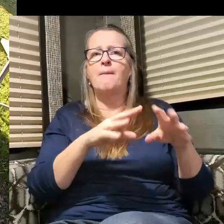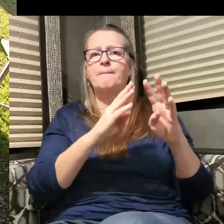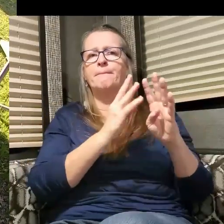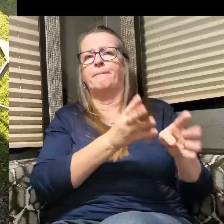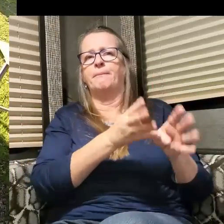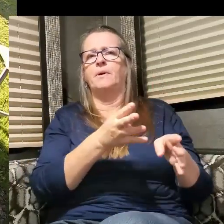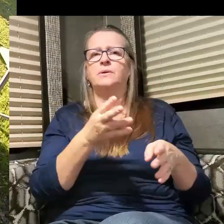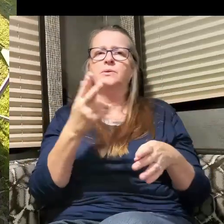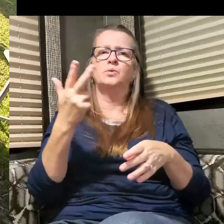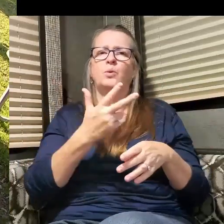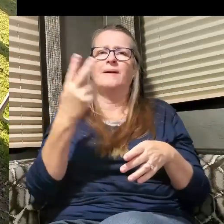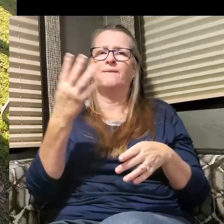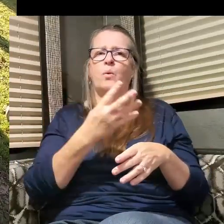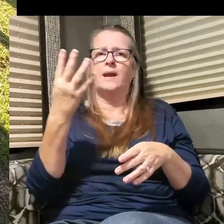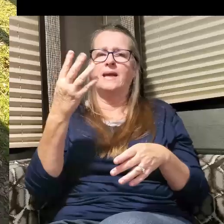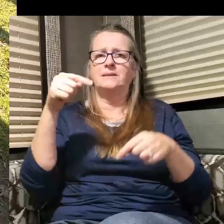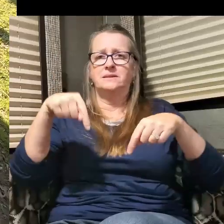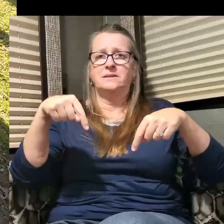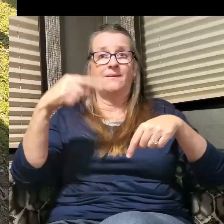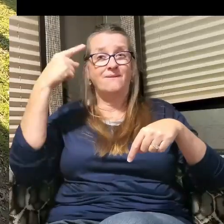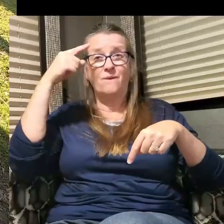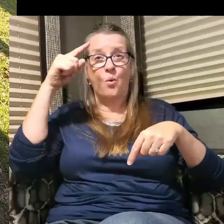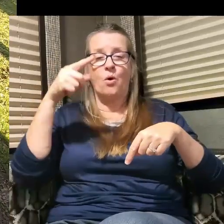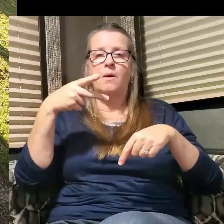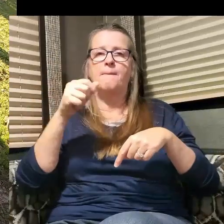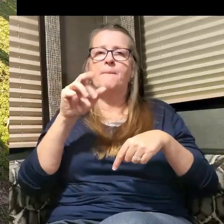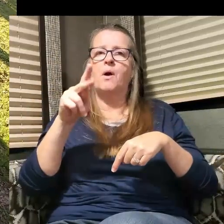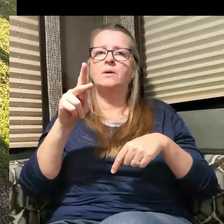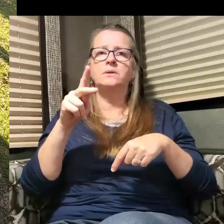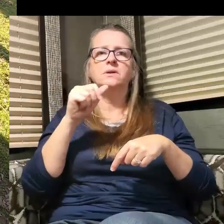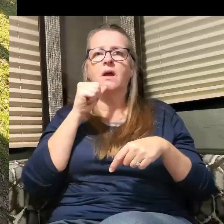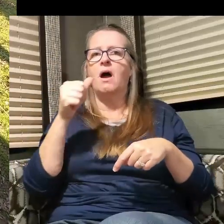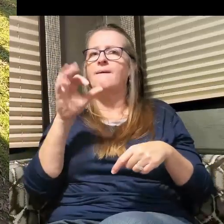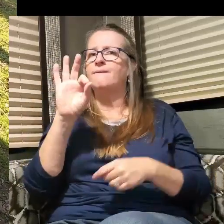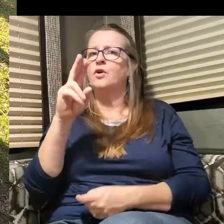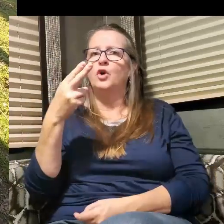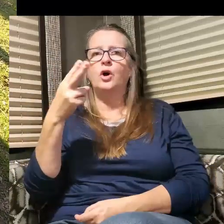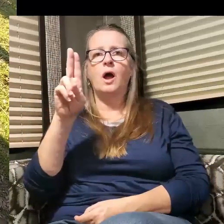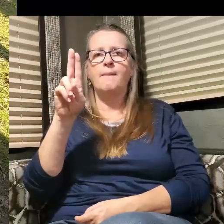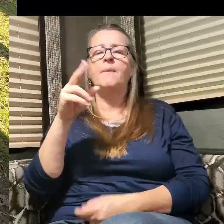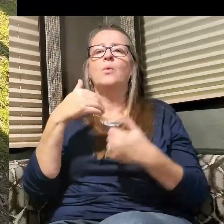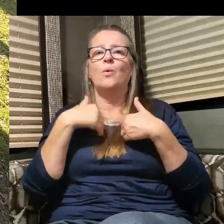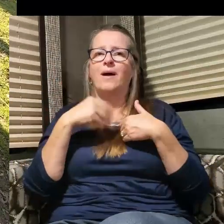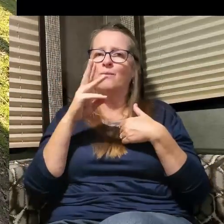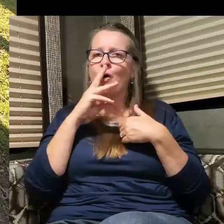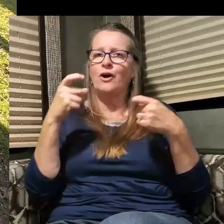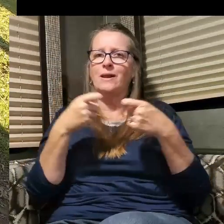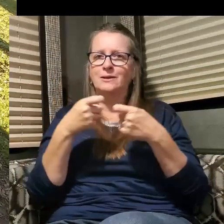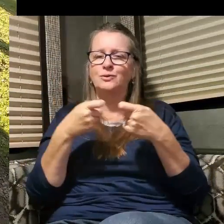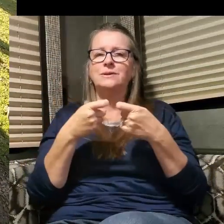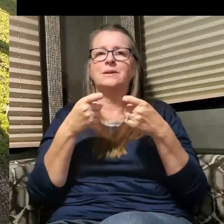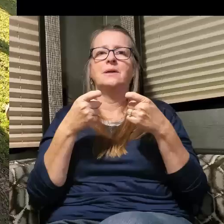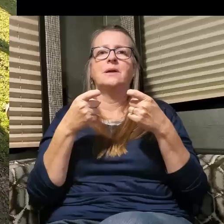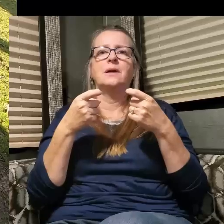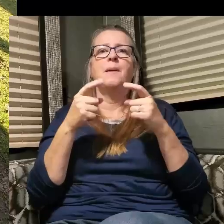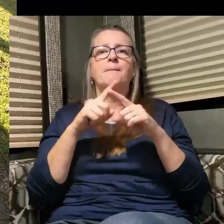like every 3 or 4 days. These are for parks when you don't have hookups, full hookups. We have electricity and water here, but